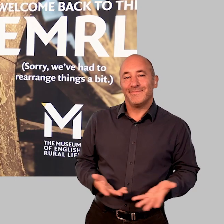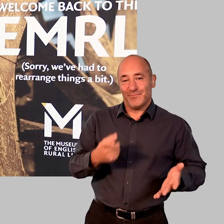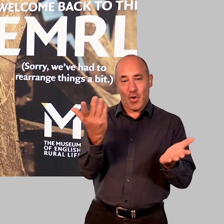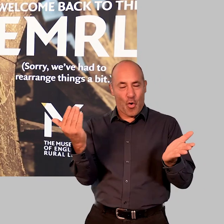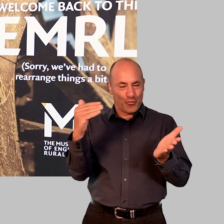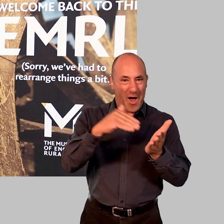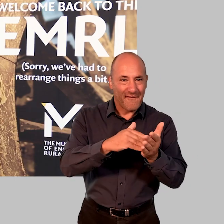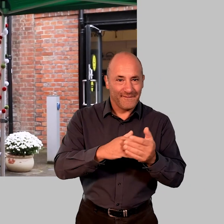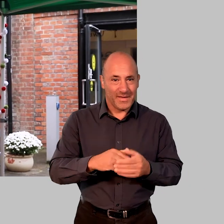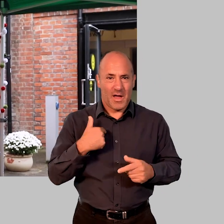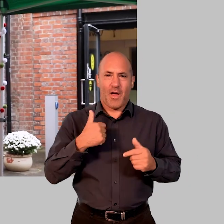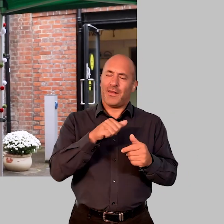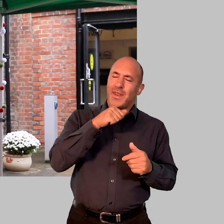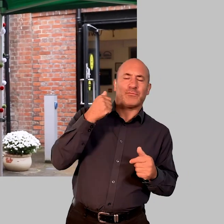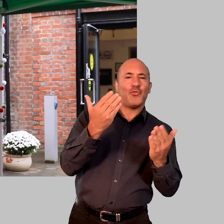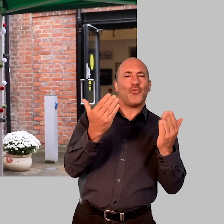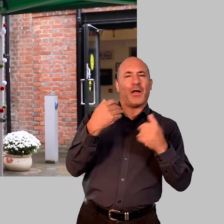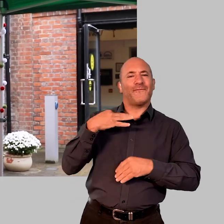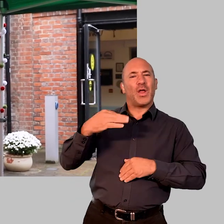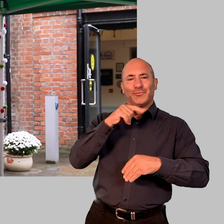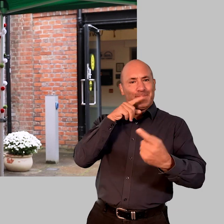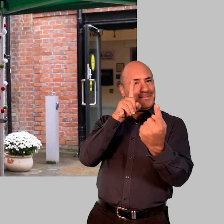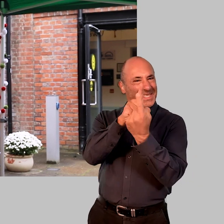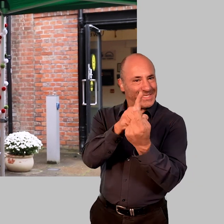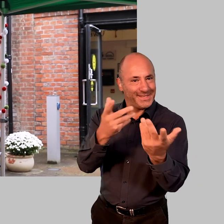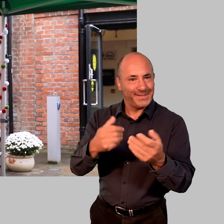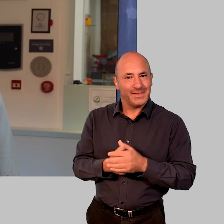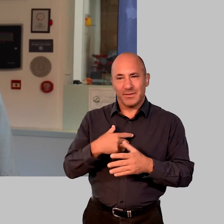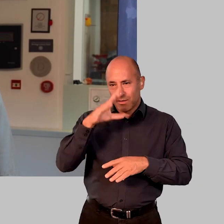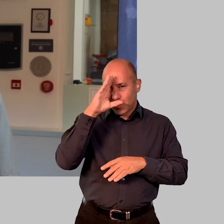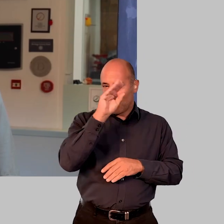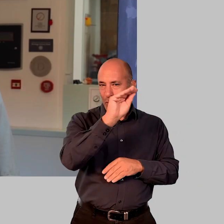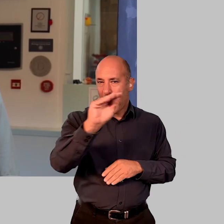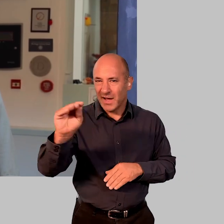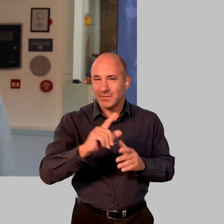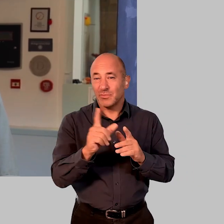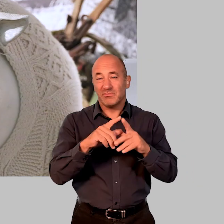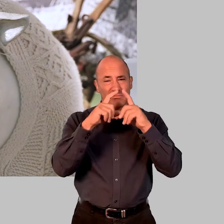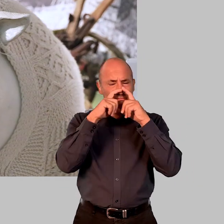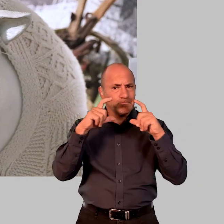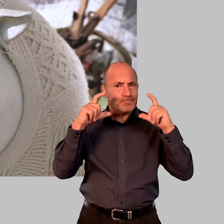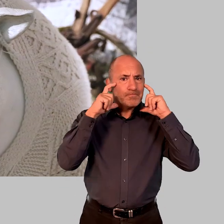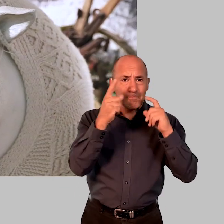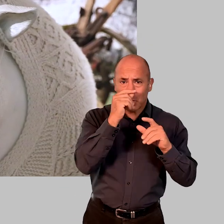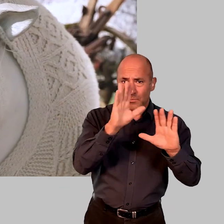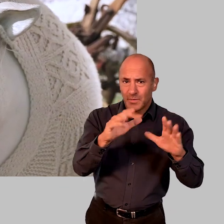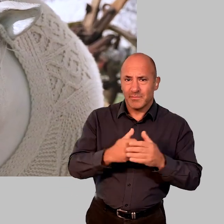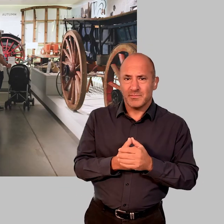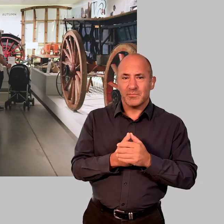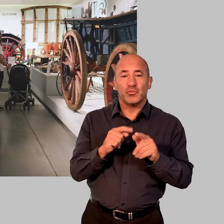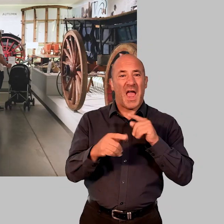When you arrive, you'll be met by one of our friendly welcome volunteers. We'll remind you to wear a mask if you